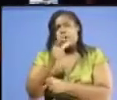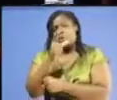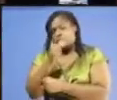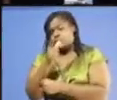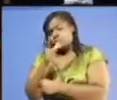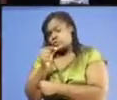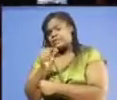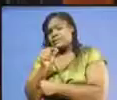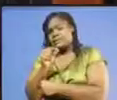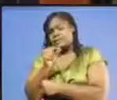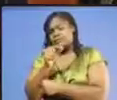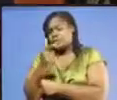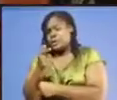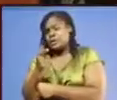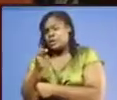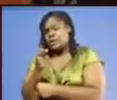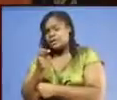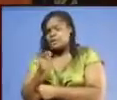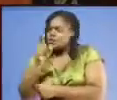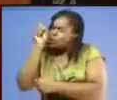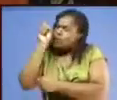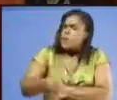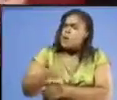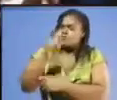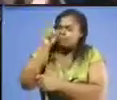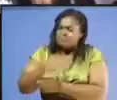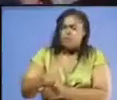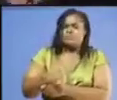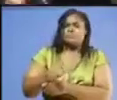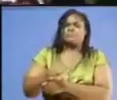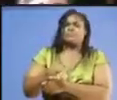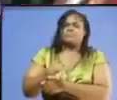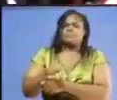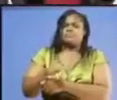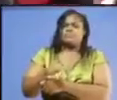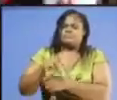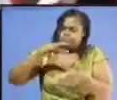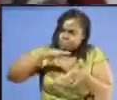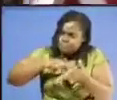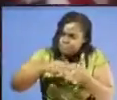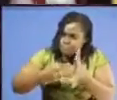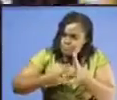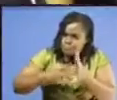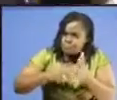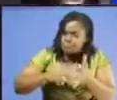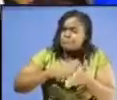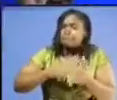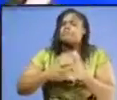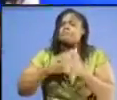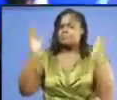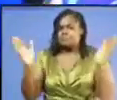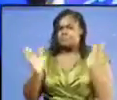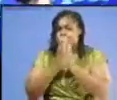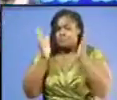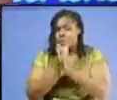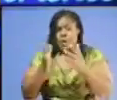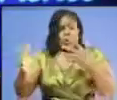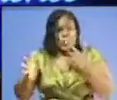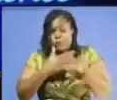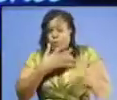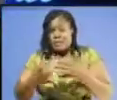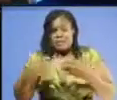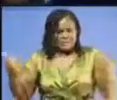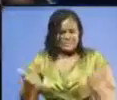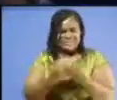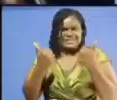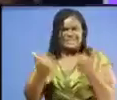praise. You have to purpose in your heart that even though death and hell and problems are all around